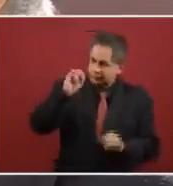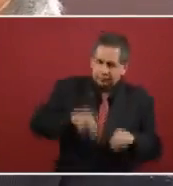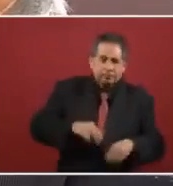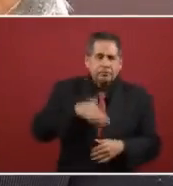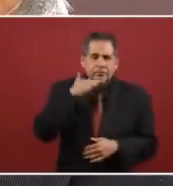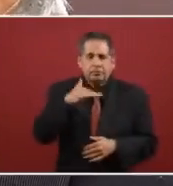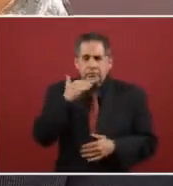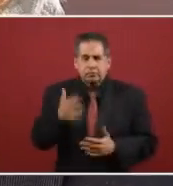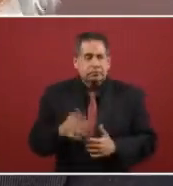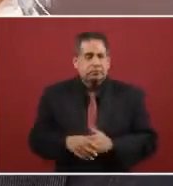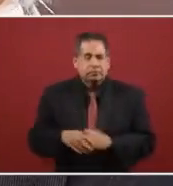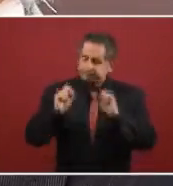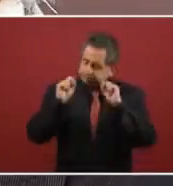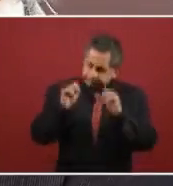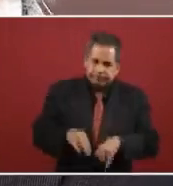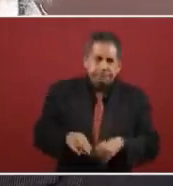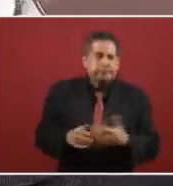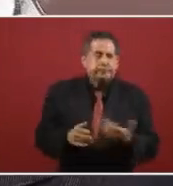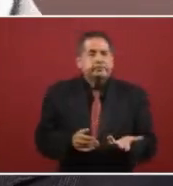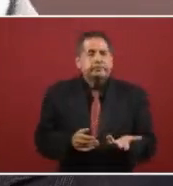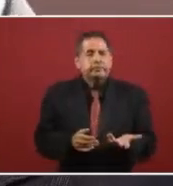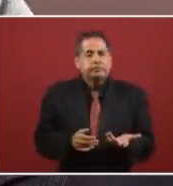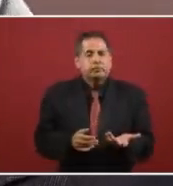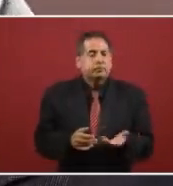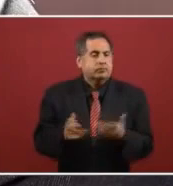without corruption,